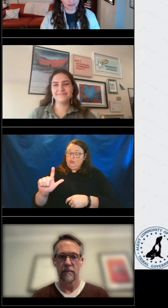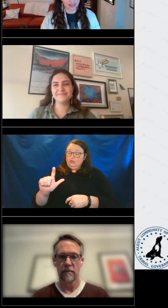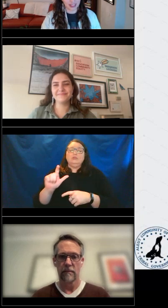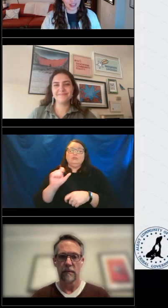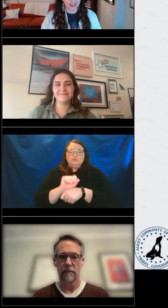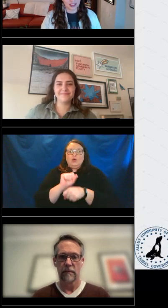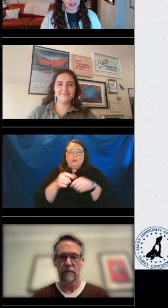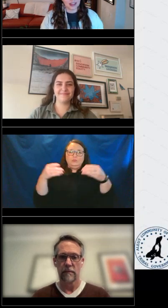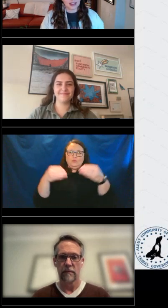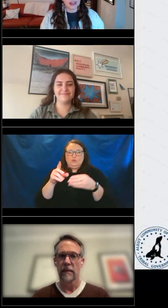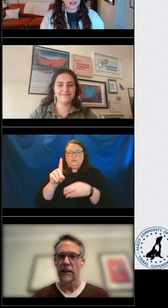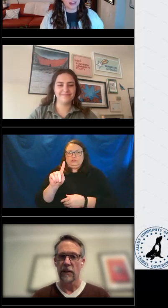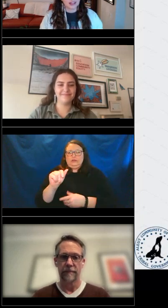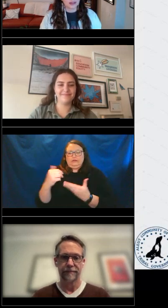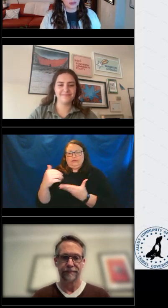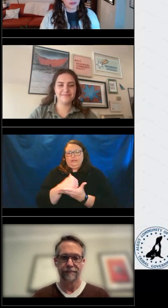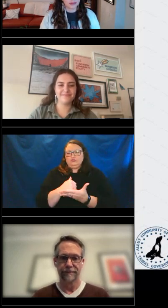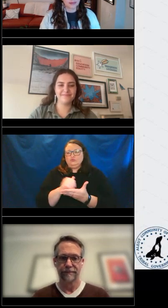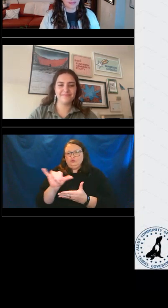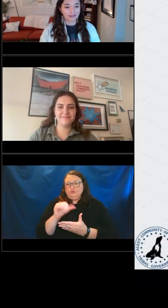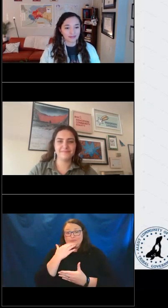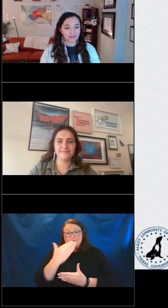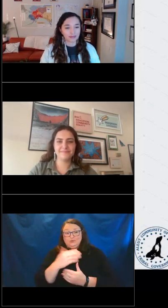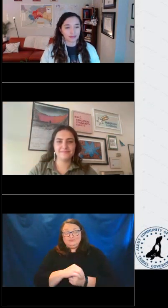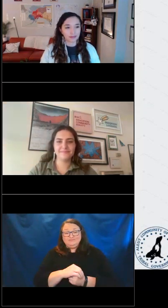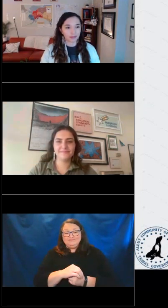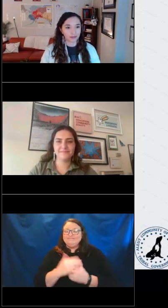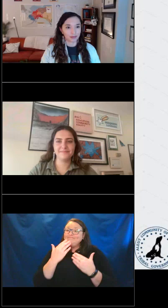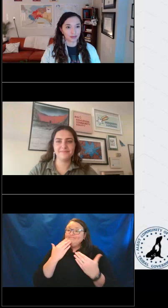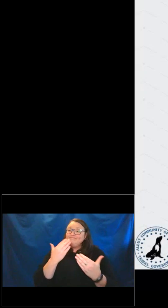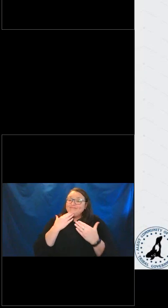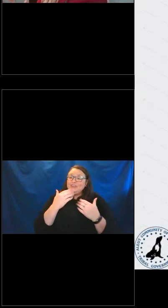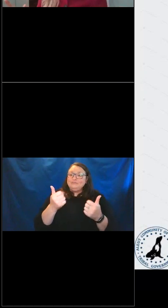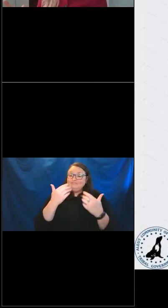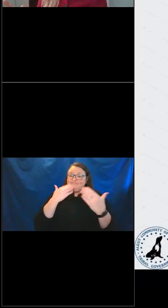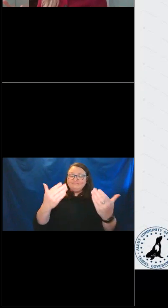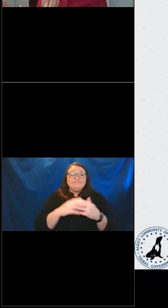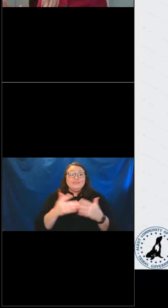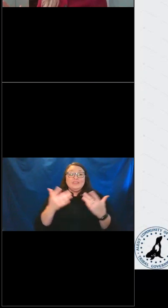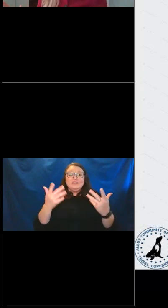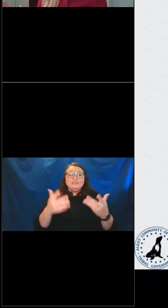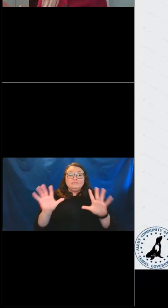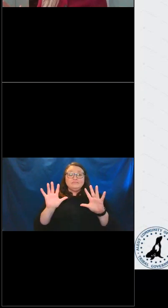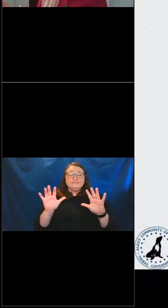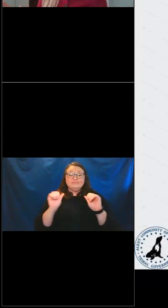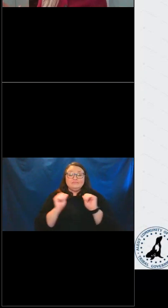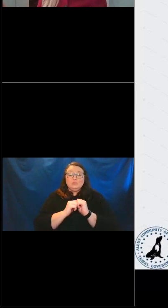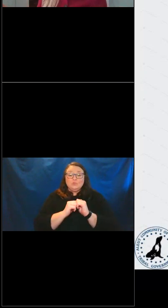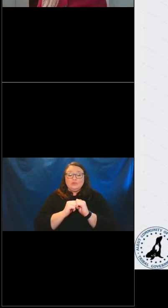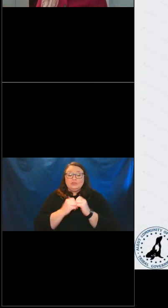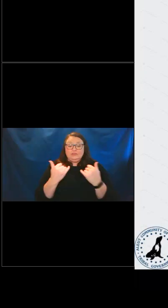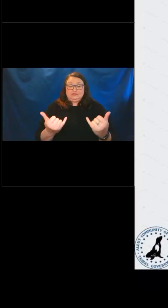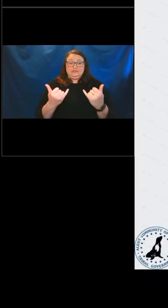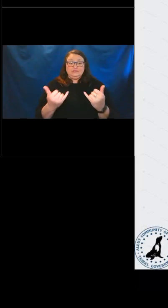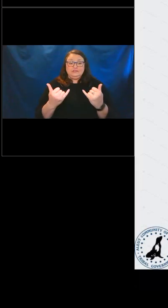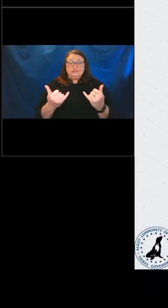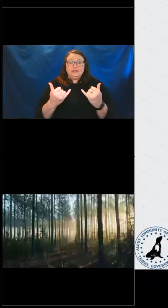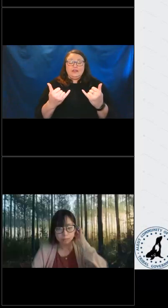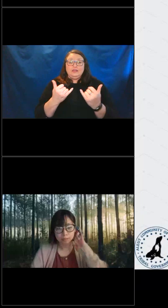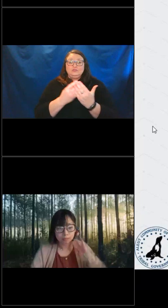Thank you. Thank you. All right, well, that wraps up today's